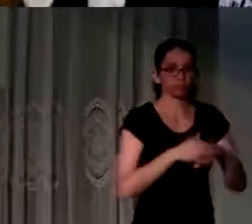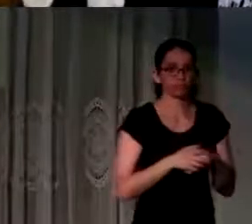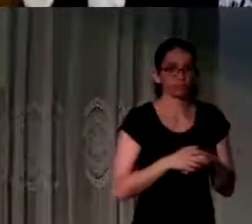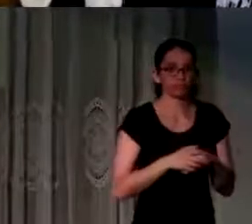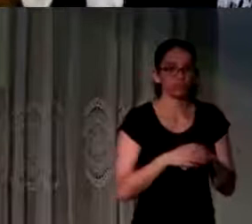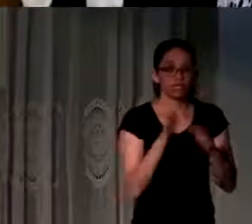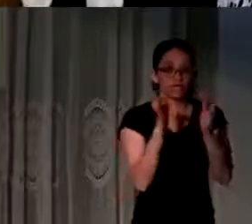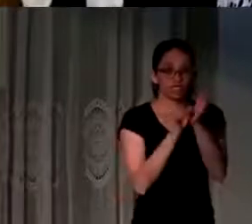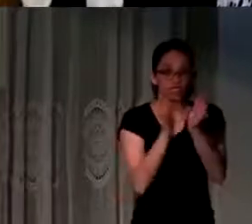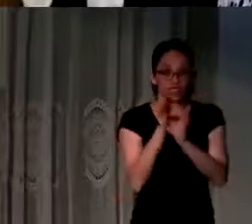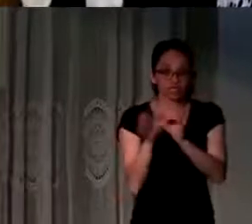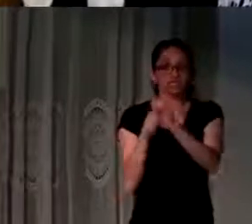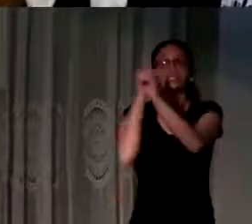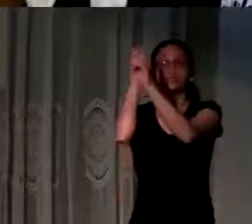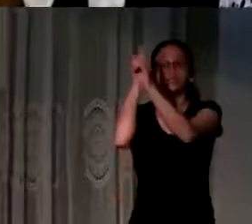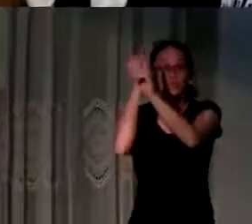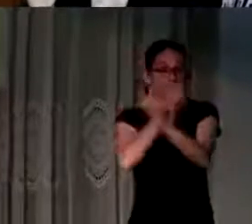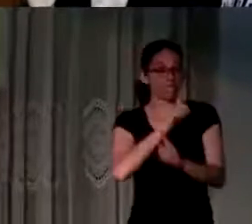Jesus is Lord,